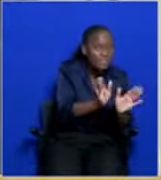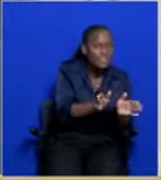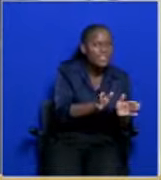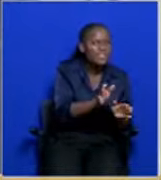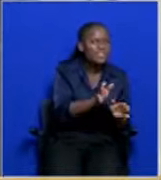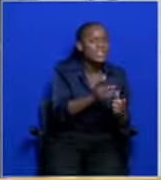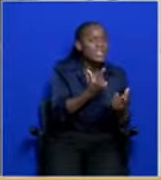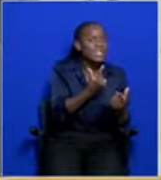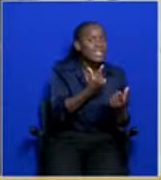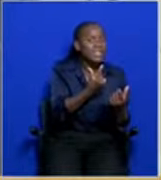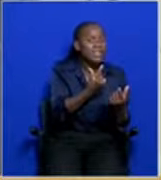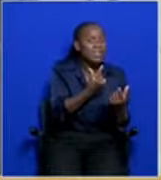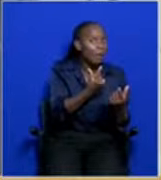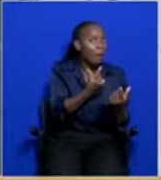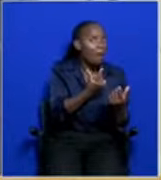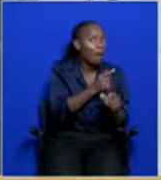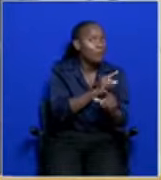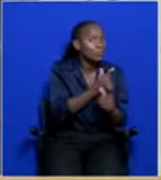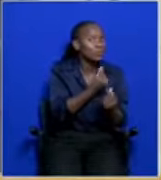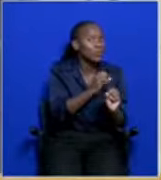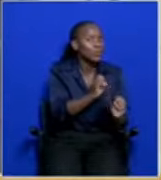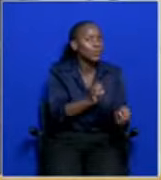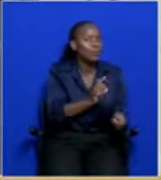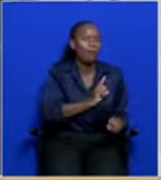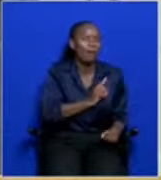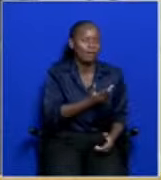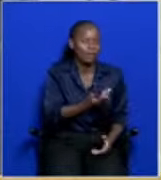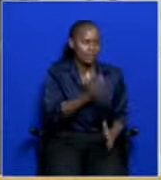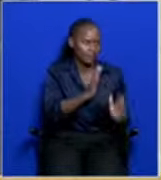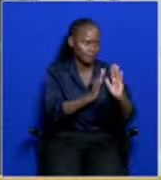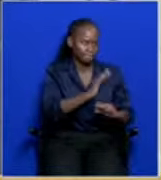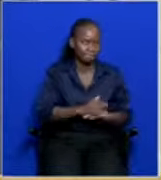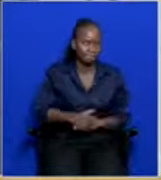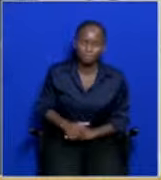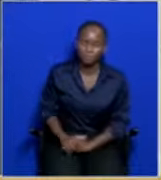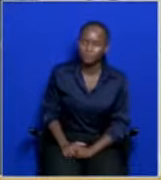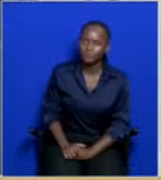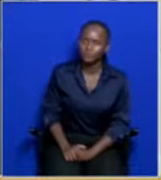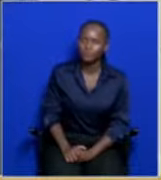it, what I'm looking for, maybe